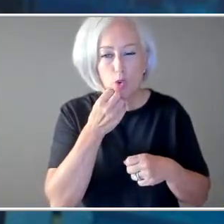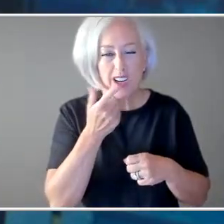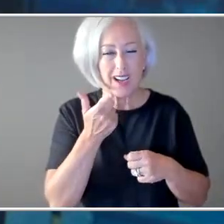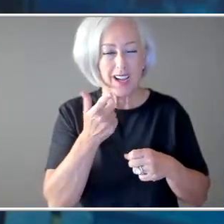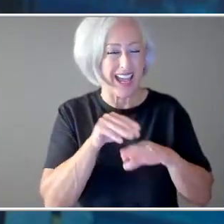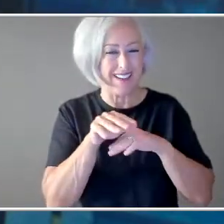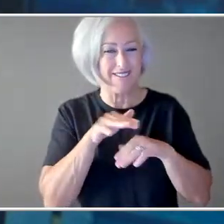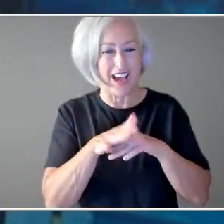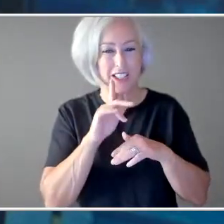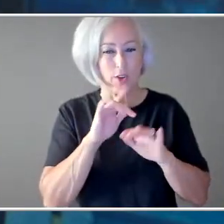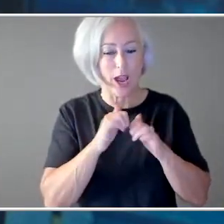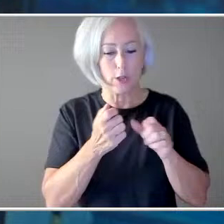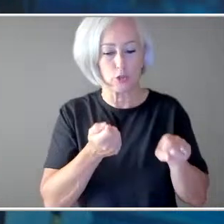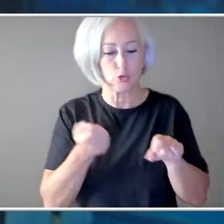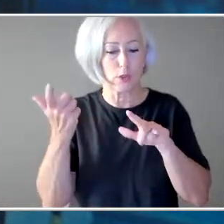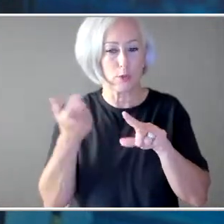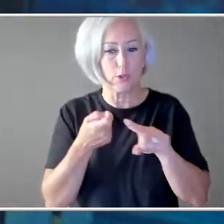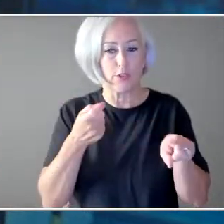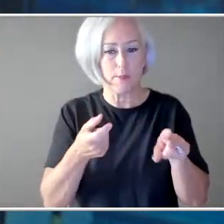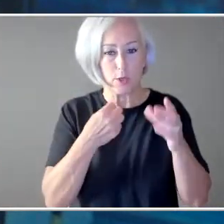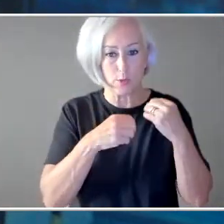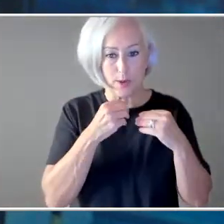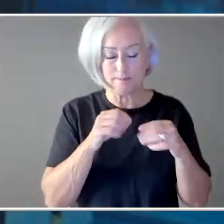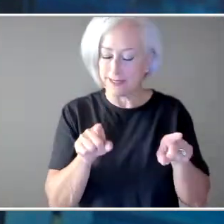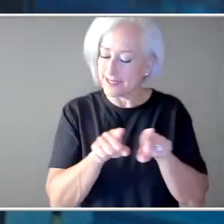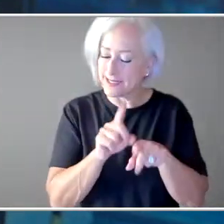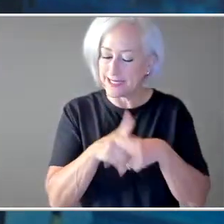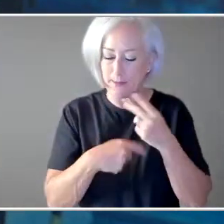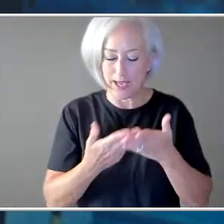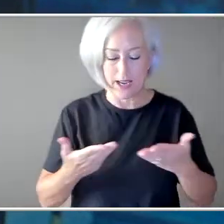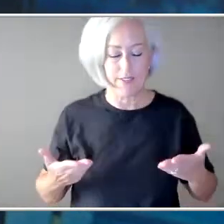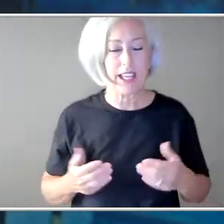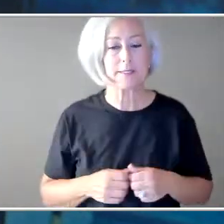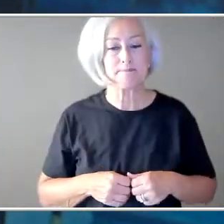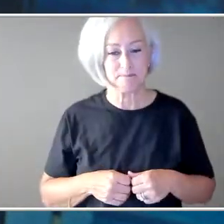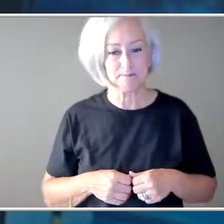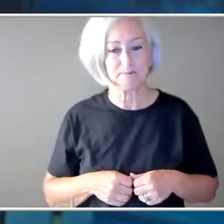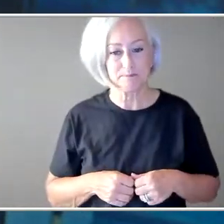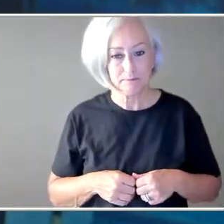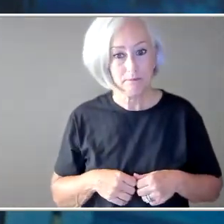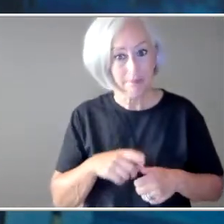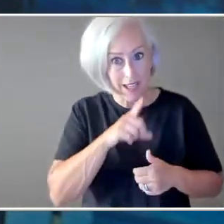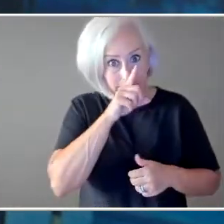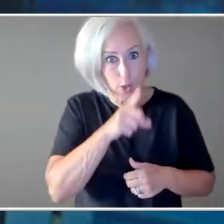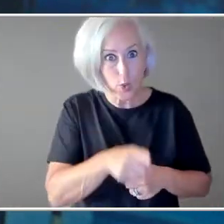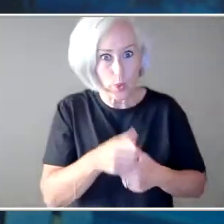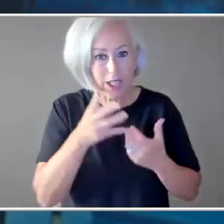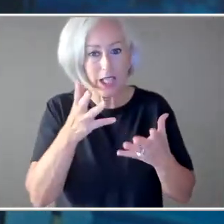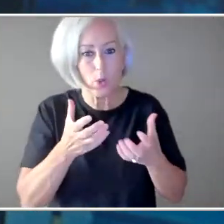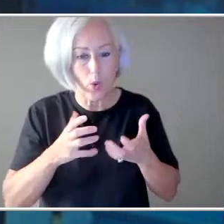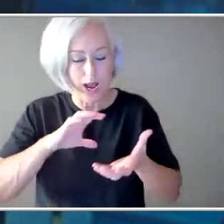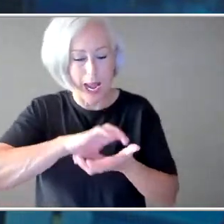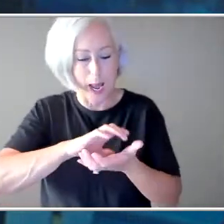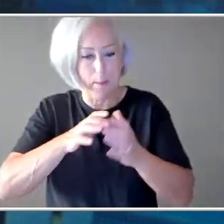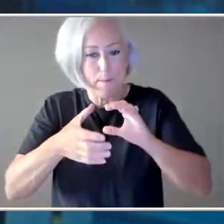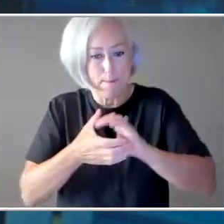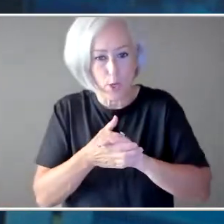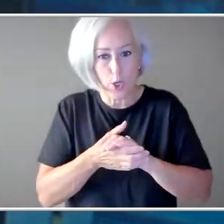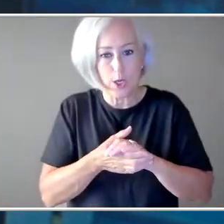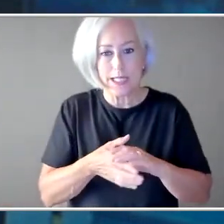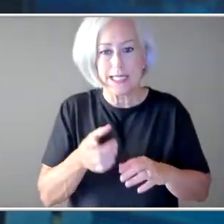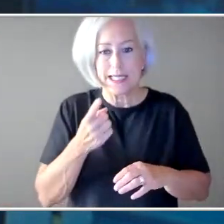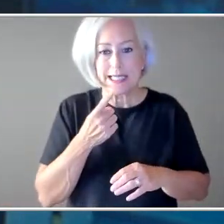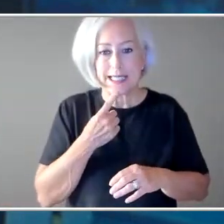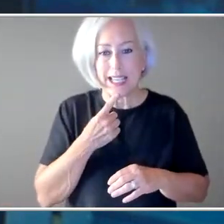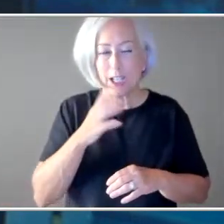it's a similar piece of advice in that if you really want a burger, telling yourself that you're going to eat broccoli forever, I